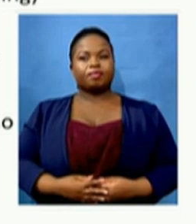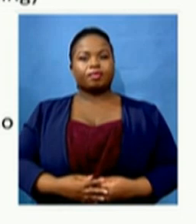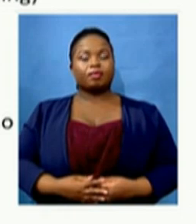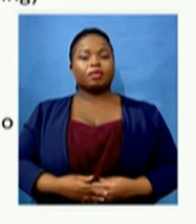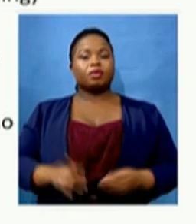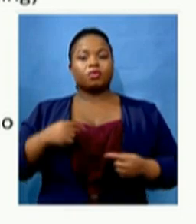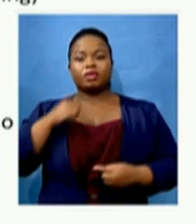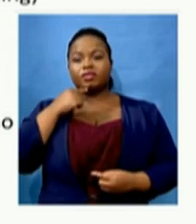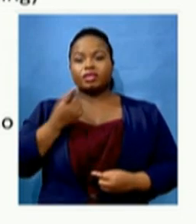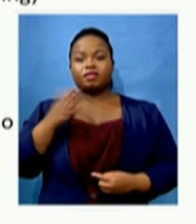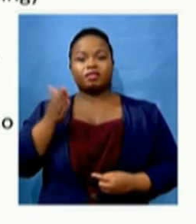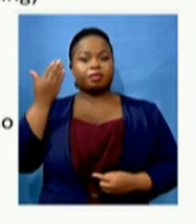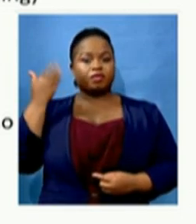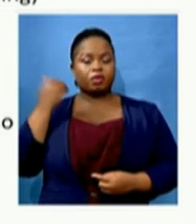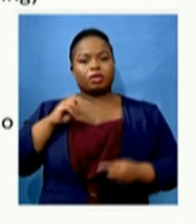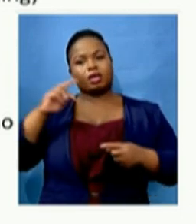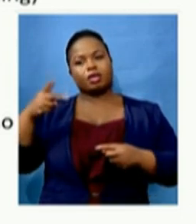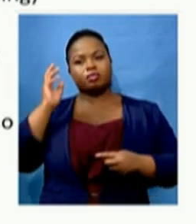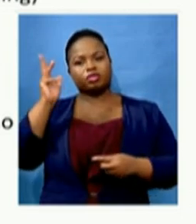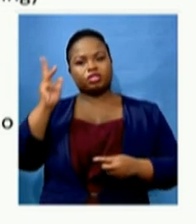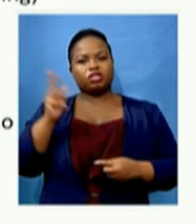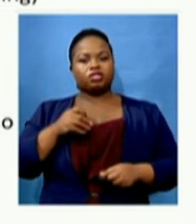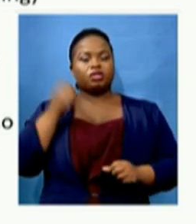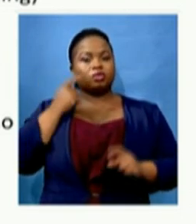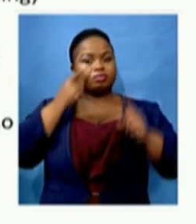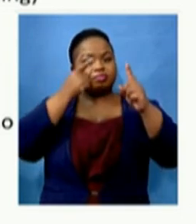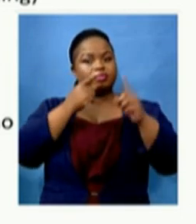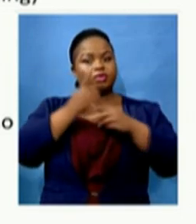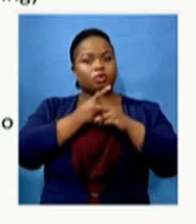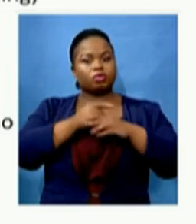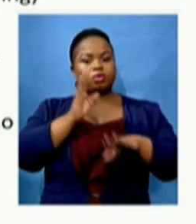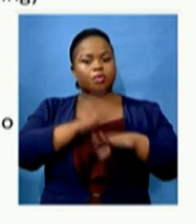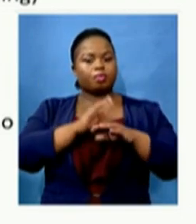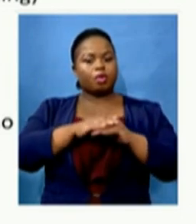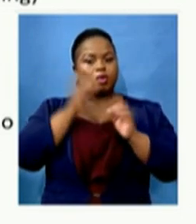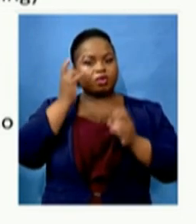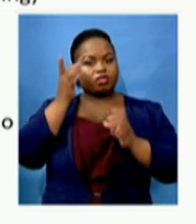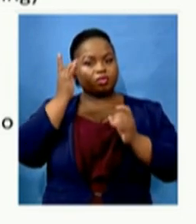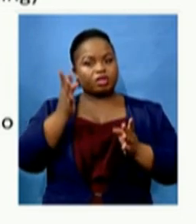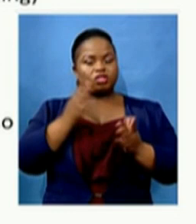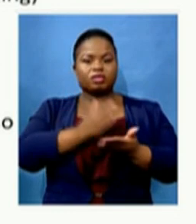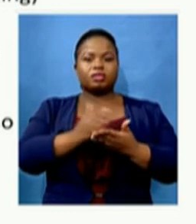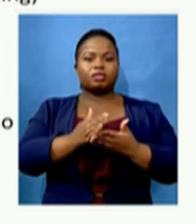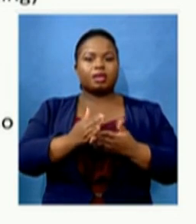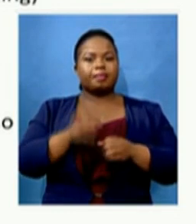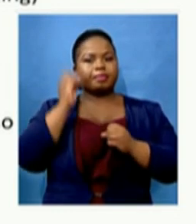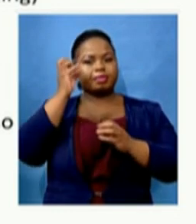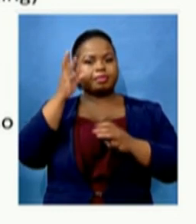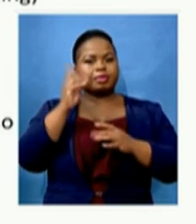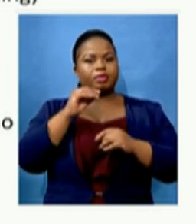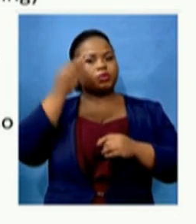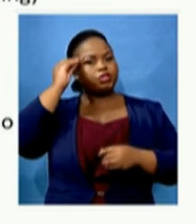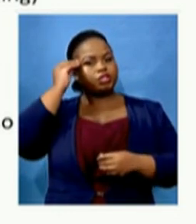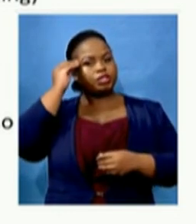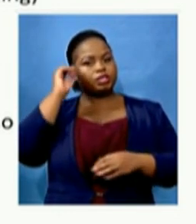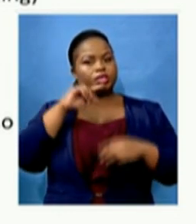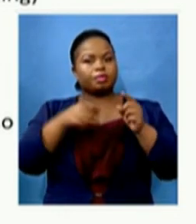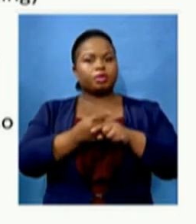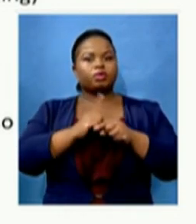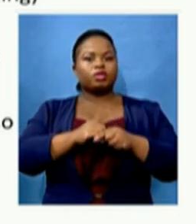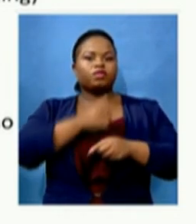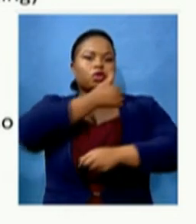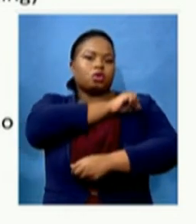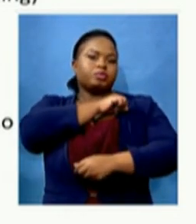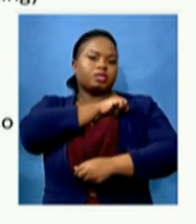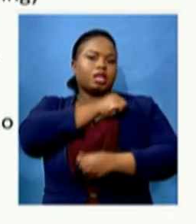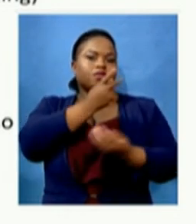will improve with new data. Some of the data that we're particularly interested in have to do with hospitalization and length of stay local to the South African